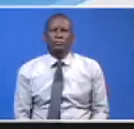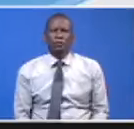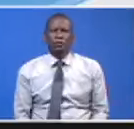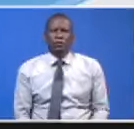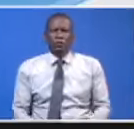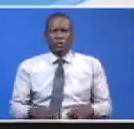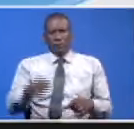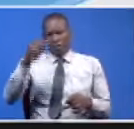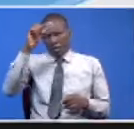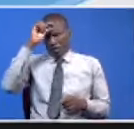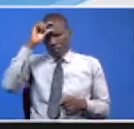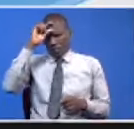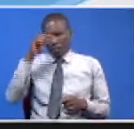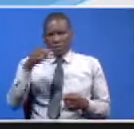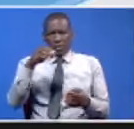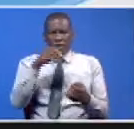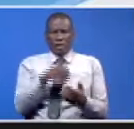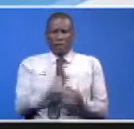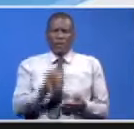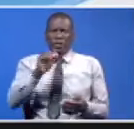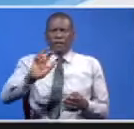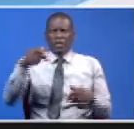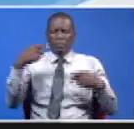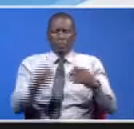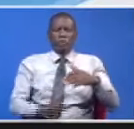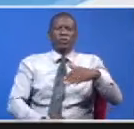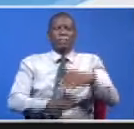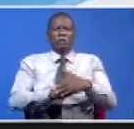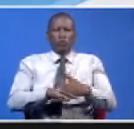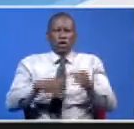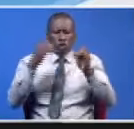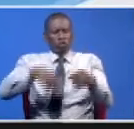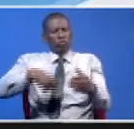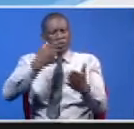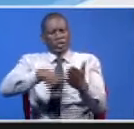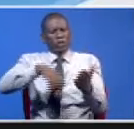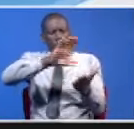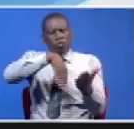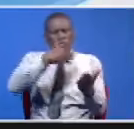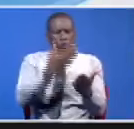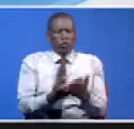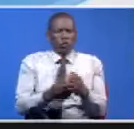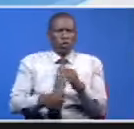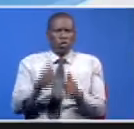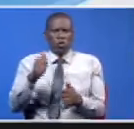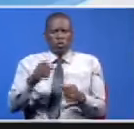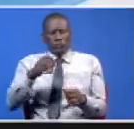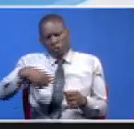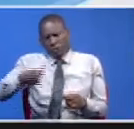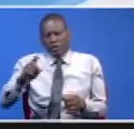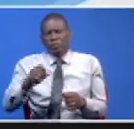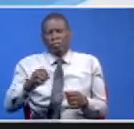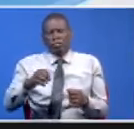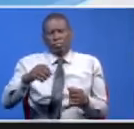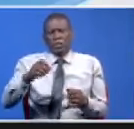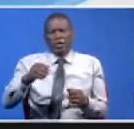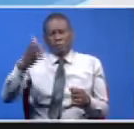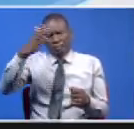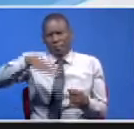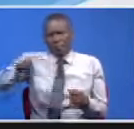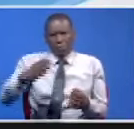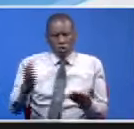course, where the government is yet again urging Kenyans to support the new tax proposals, which, if passed by Parliament, will be collected